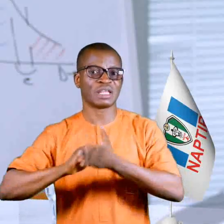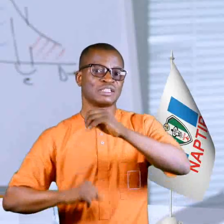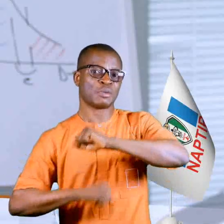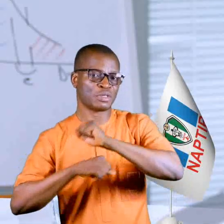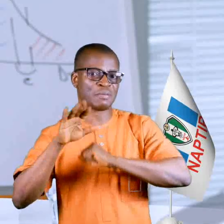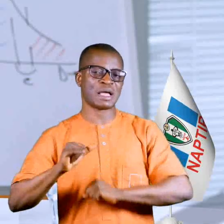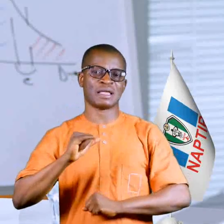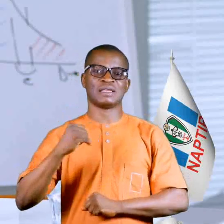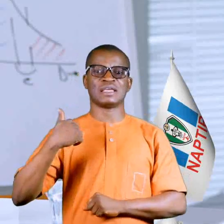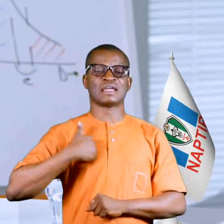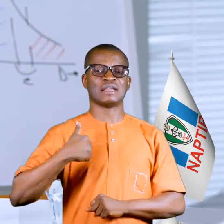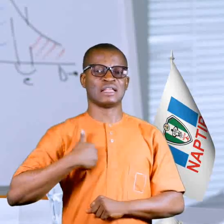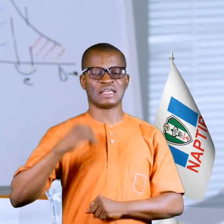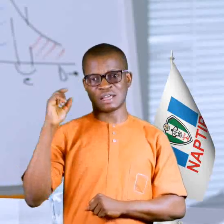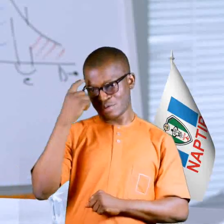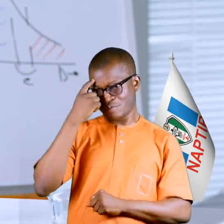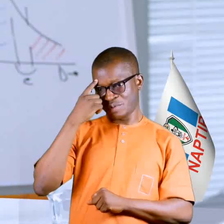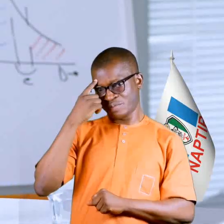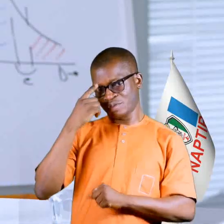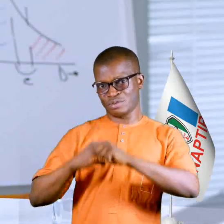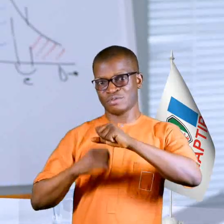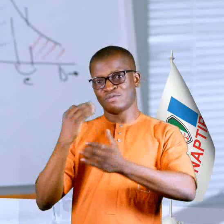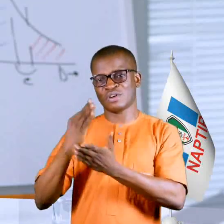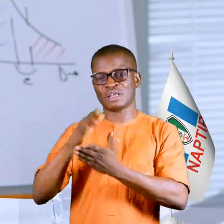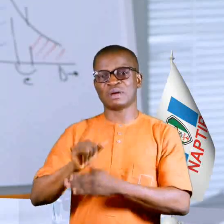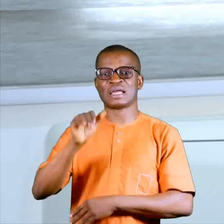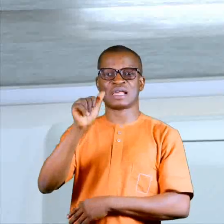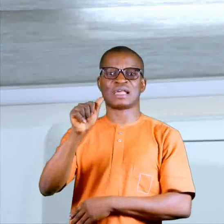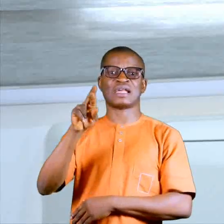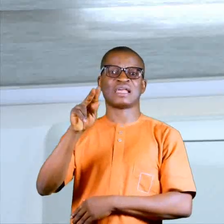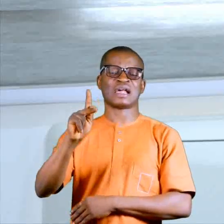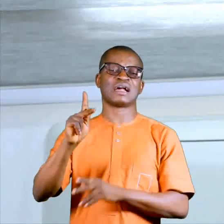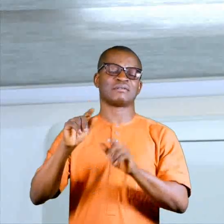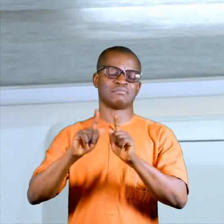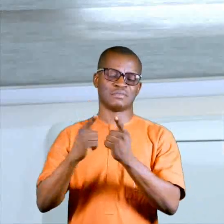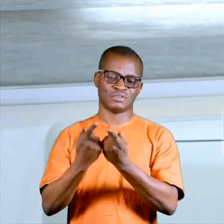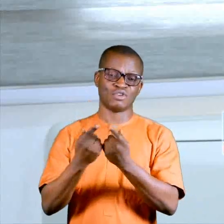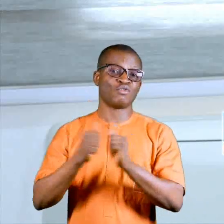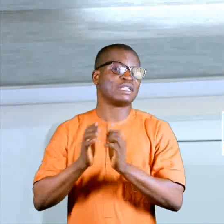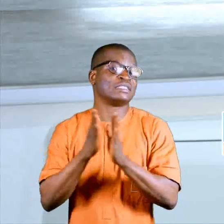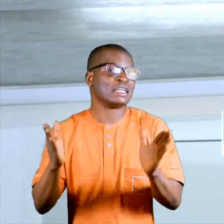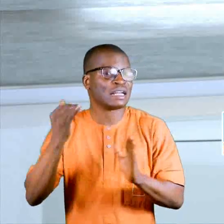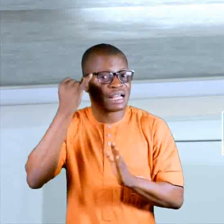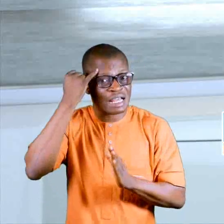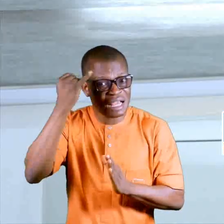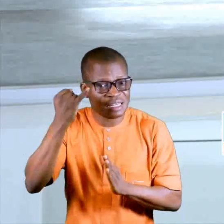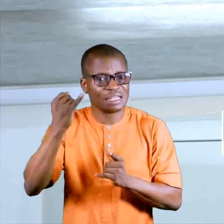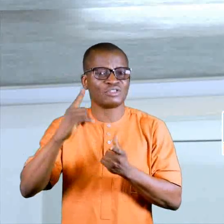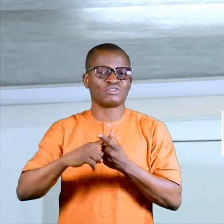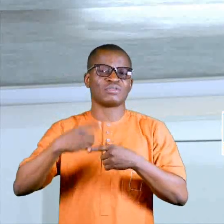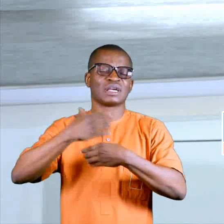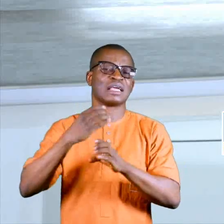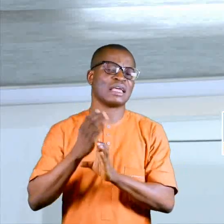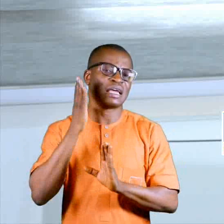by Canadian government, and it was implemented by the ARC group. The whole idea of prevention is to create awareness,